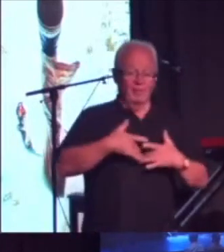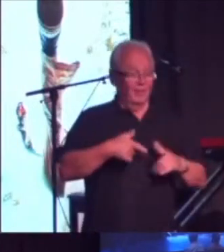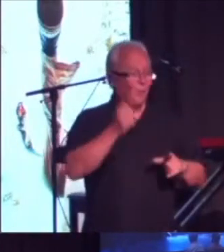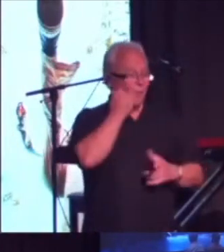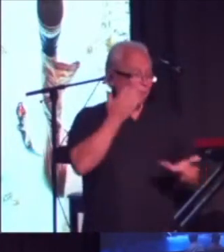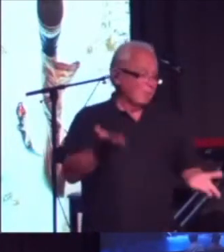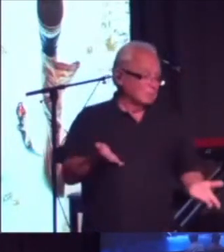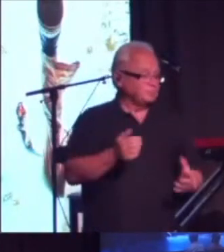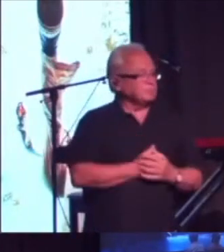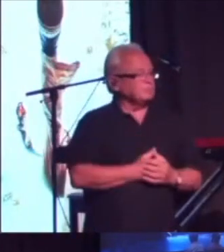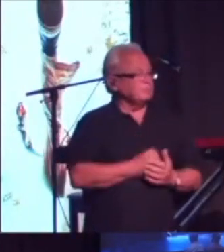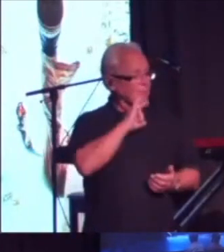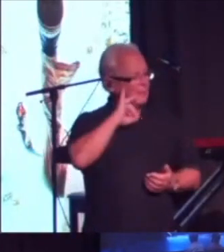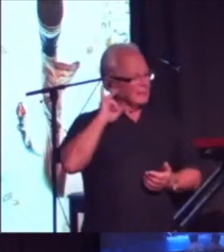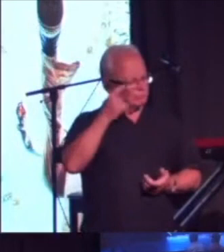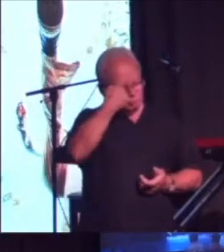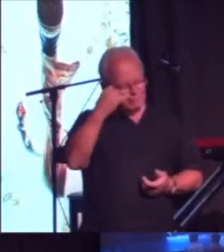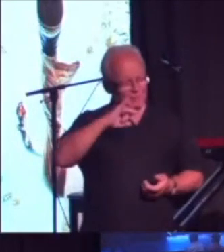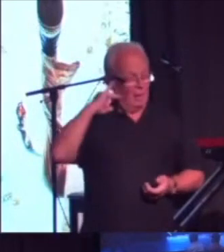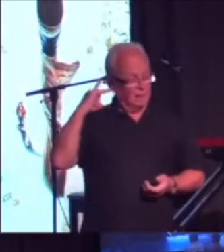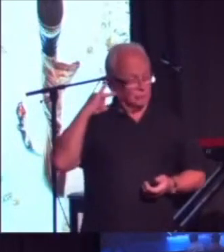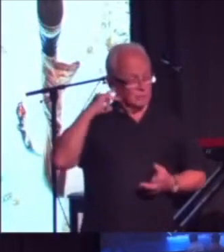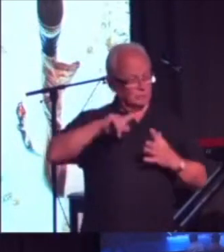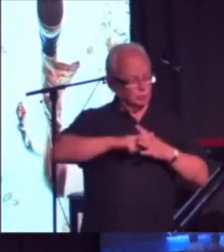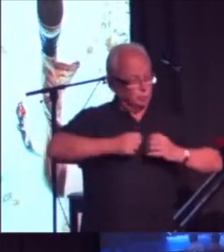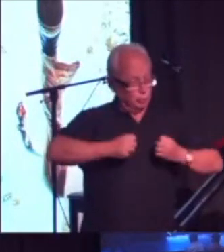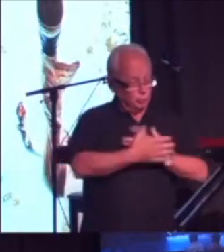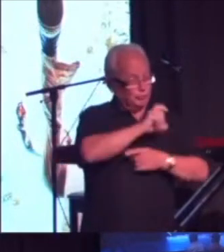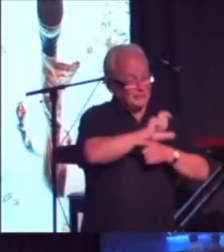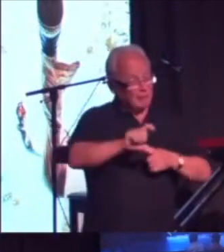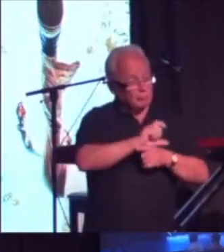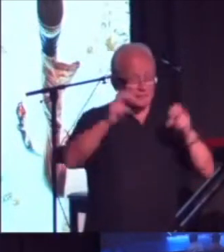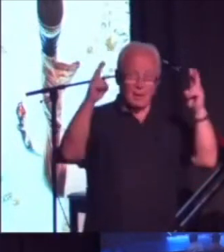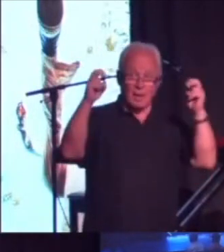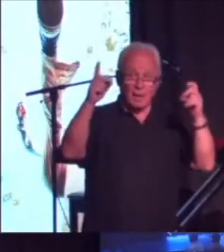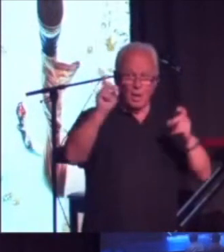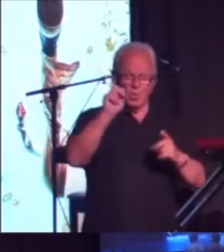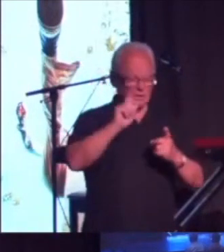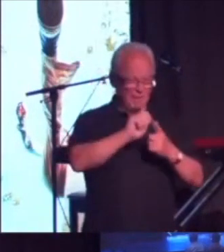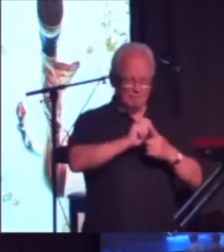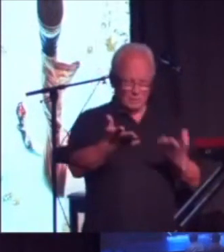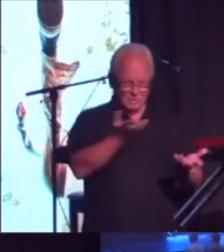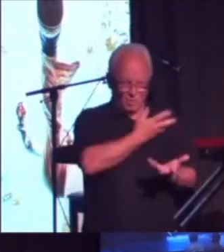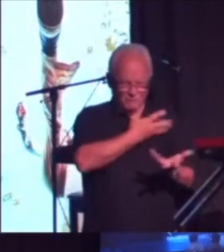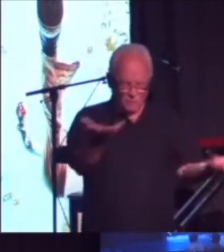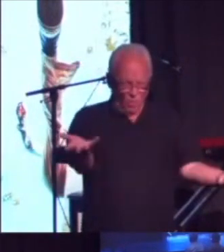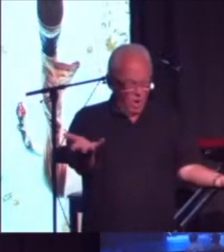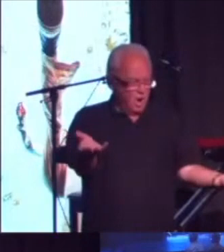Last week, we began a new series of messages under the title, What's the Point? And Jason